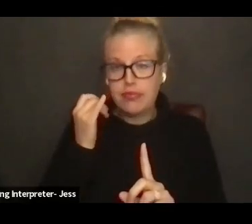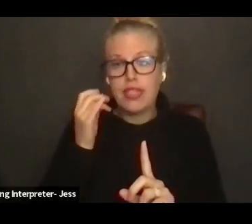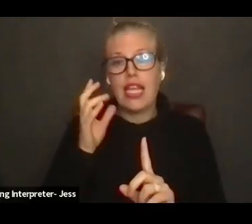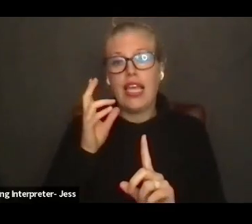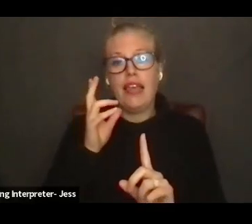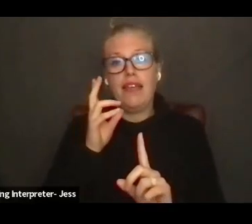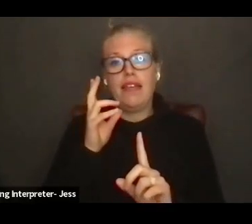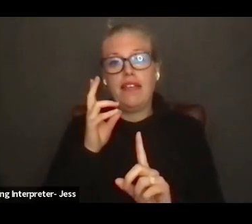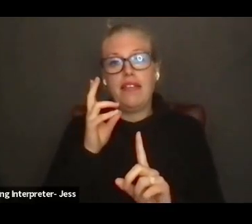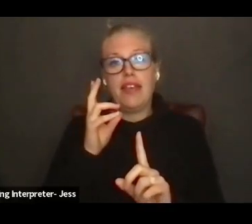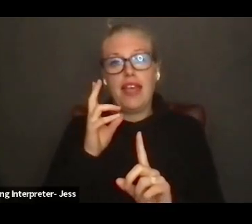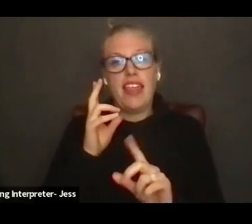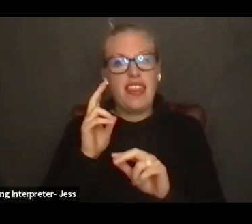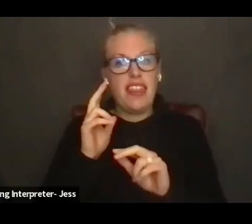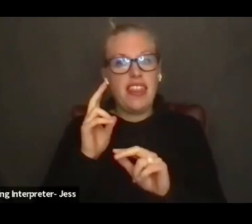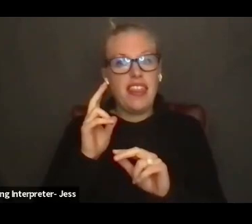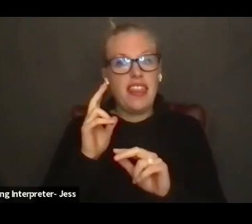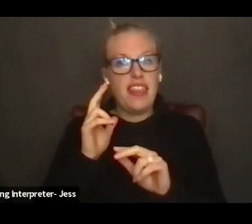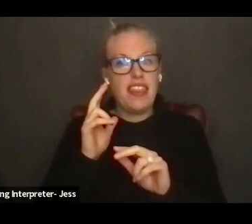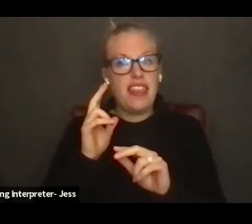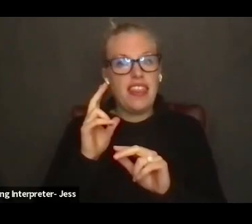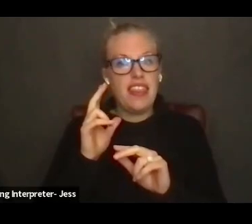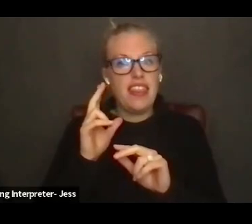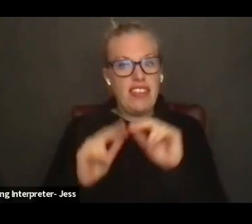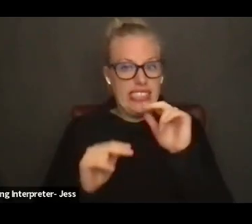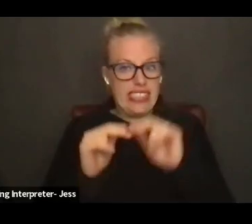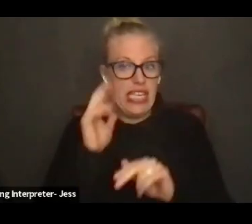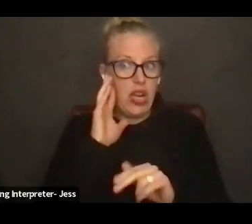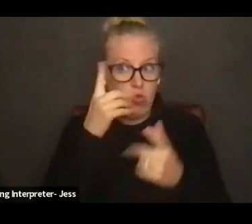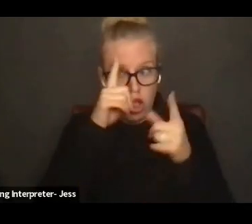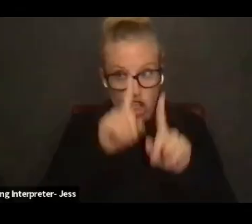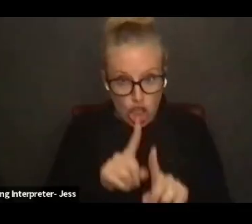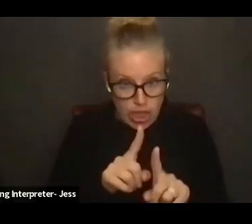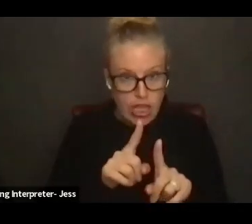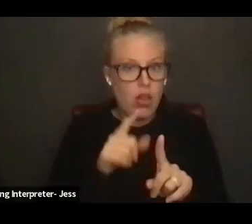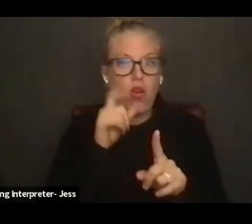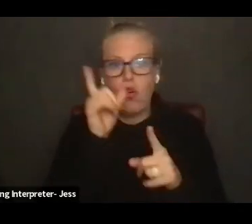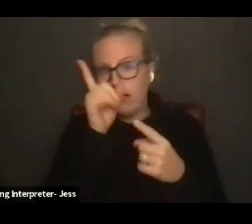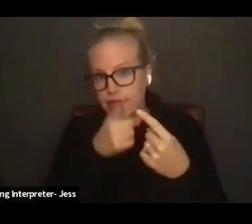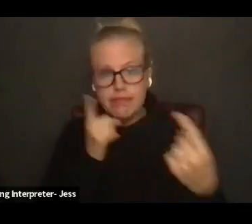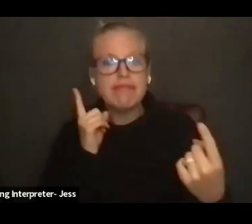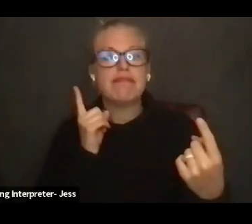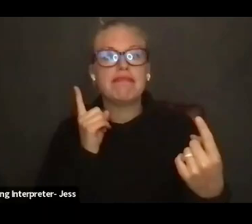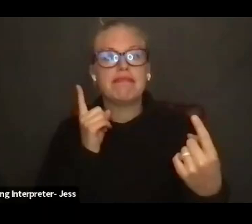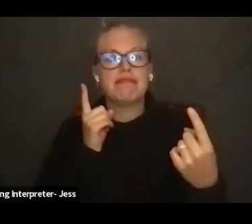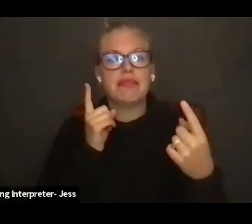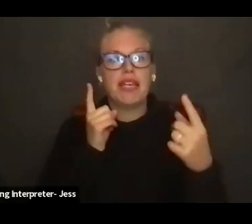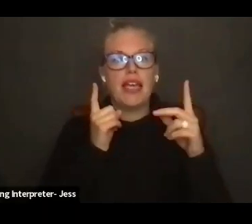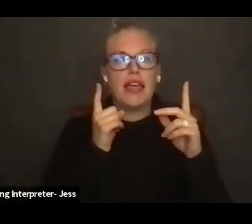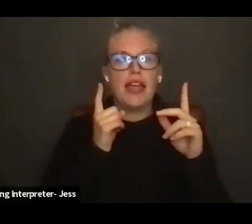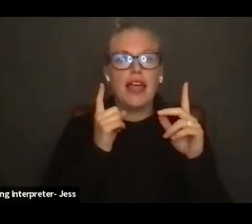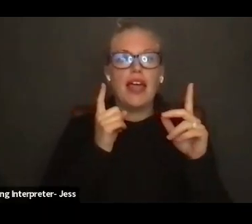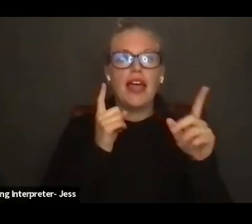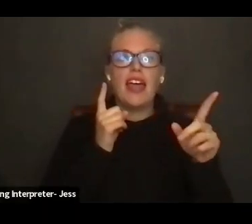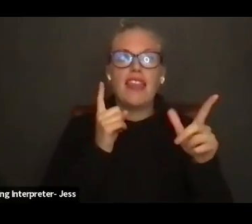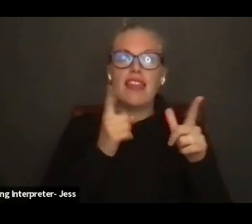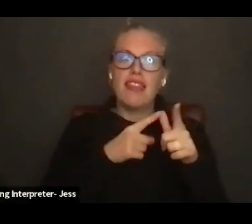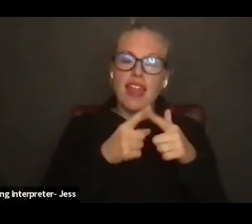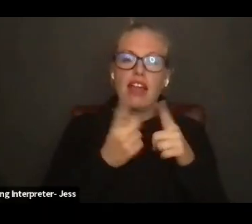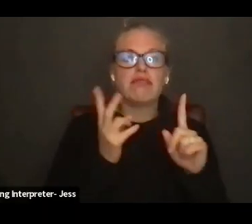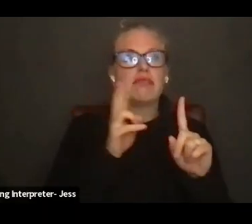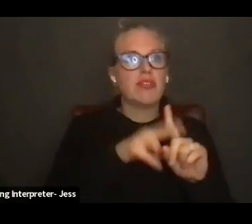facility will agree with it. And if they don't, then the other person is having to go get a guardian